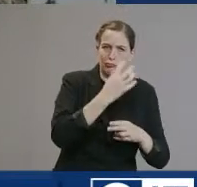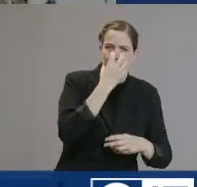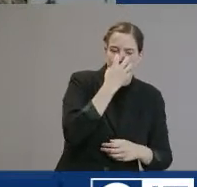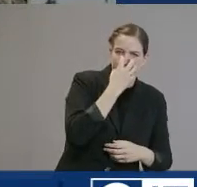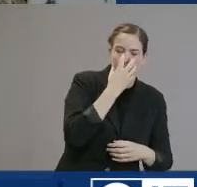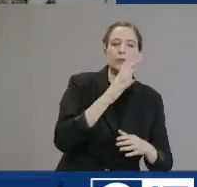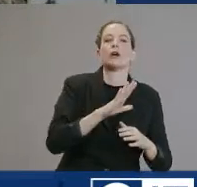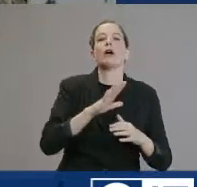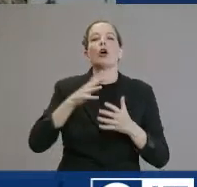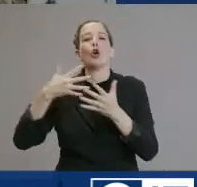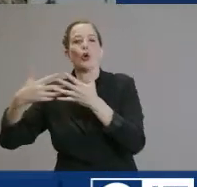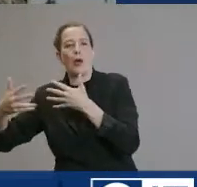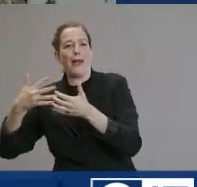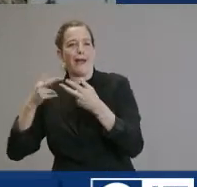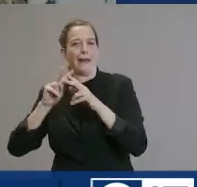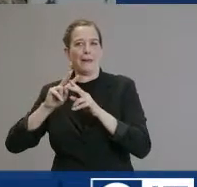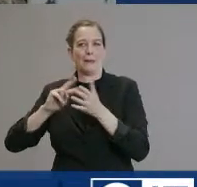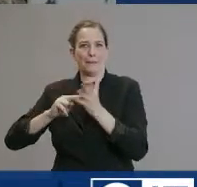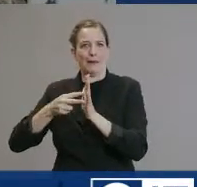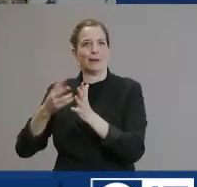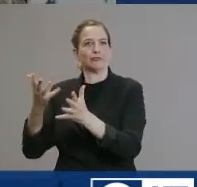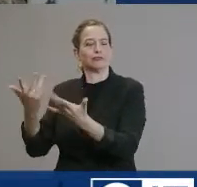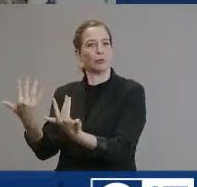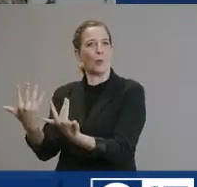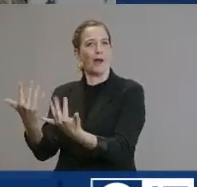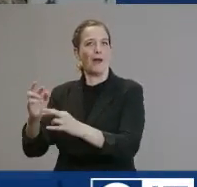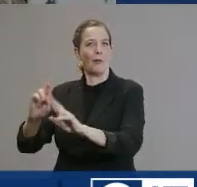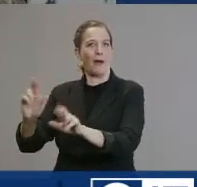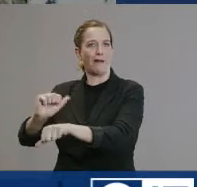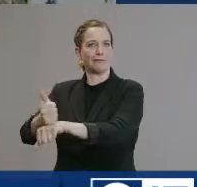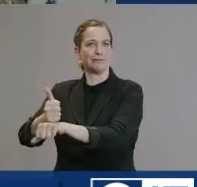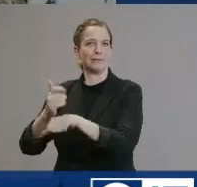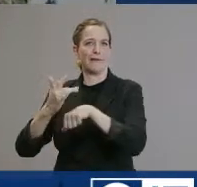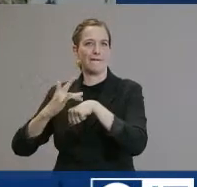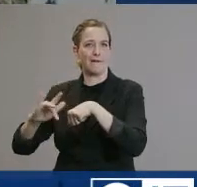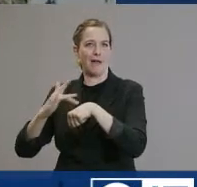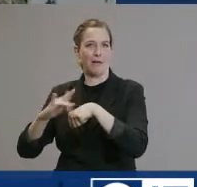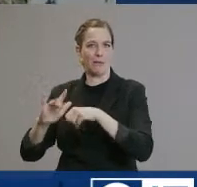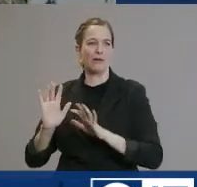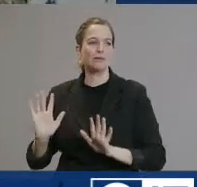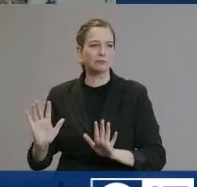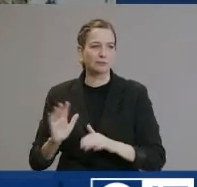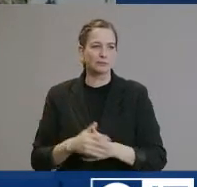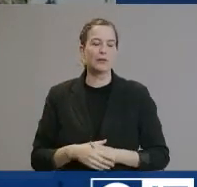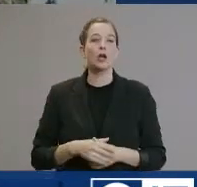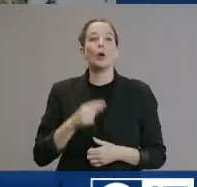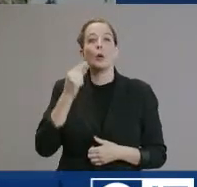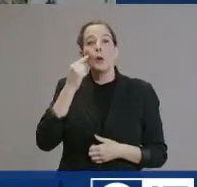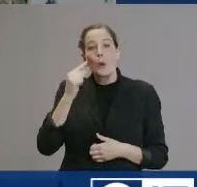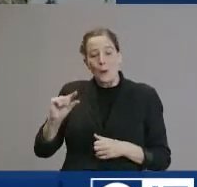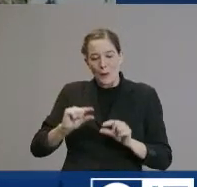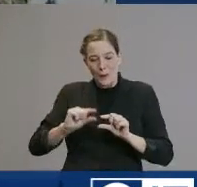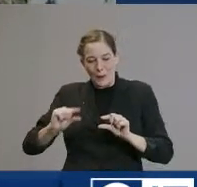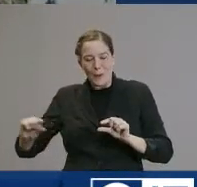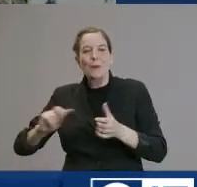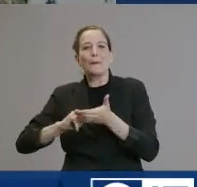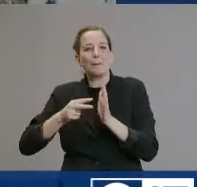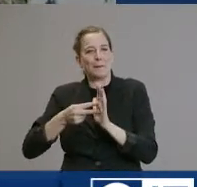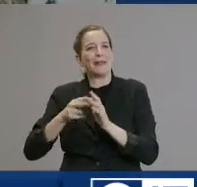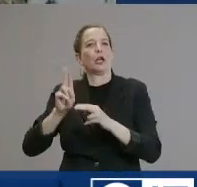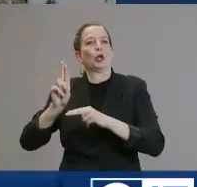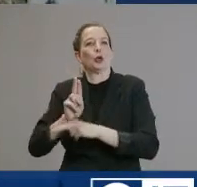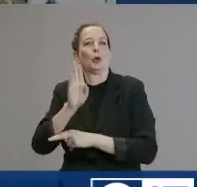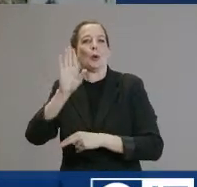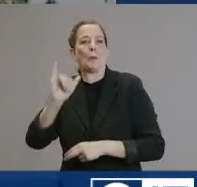we have a lot of ventilators available in Arizona. We have access to more ventilators if